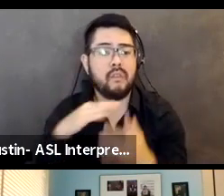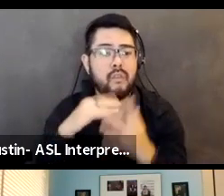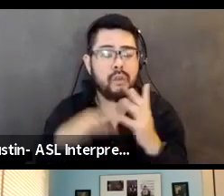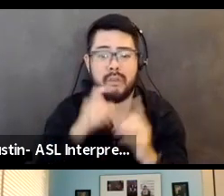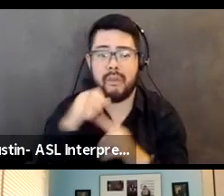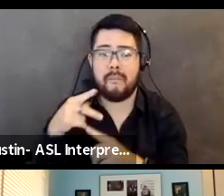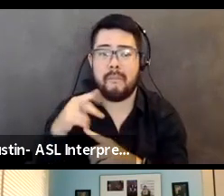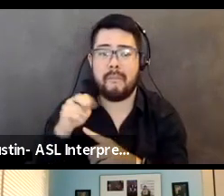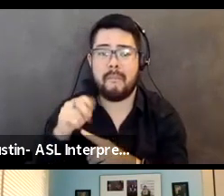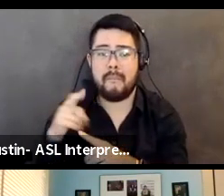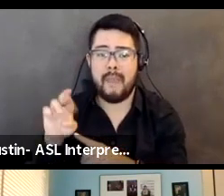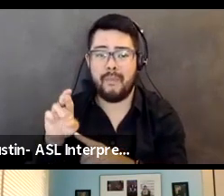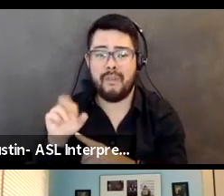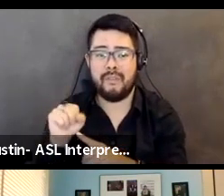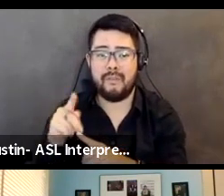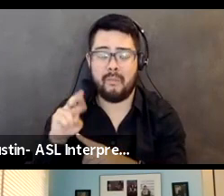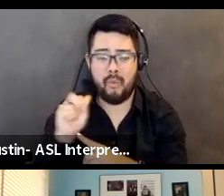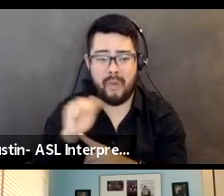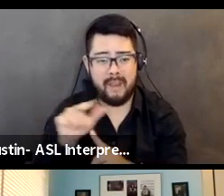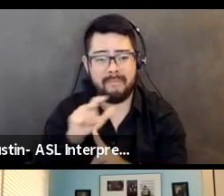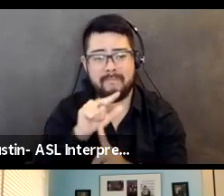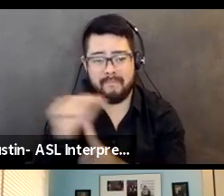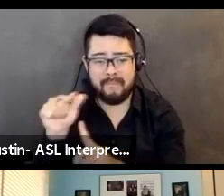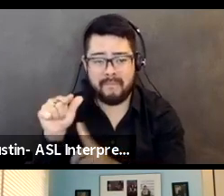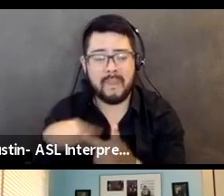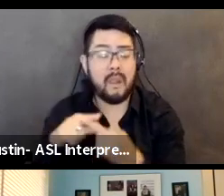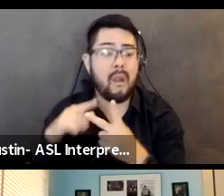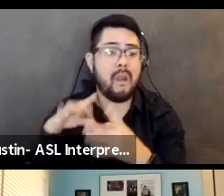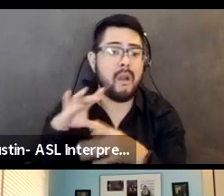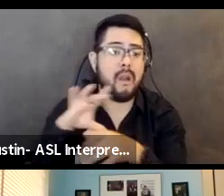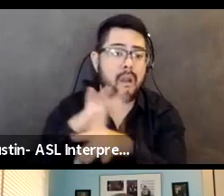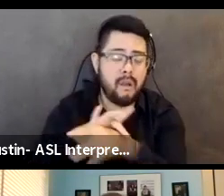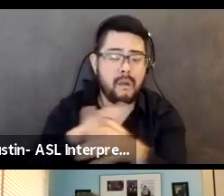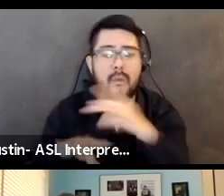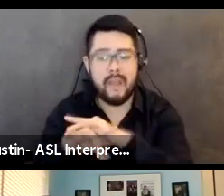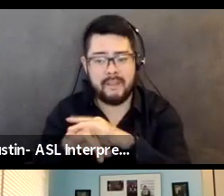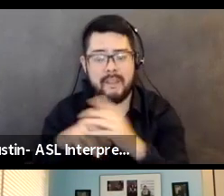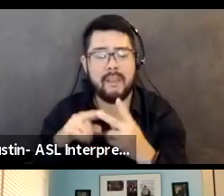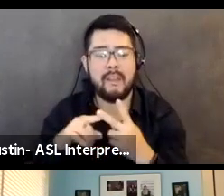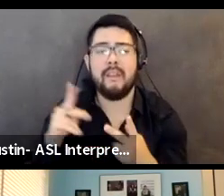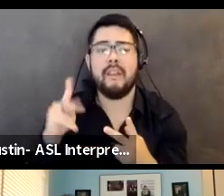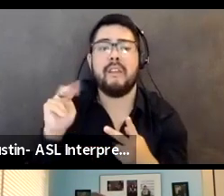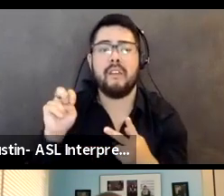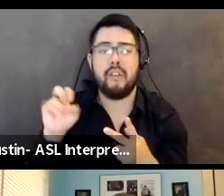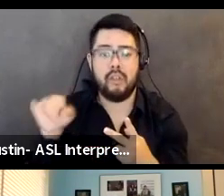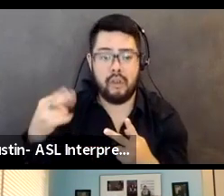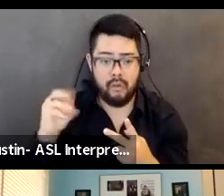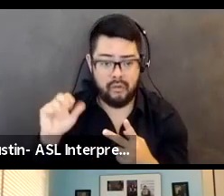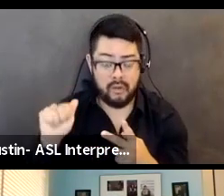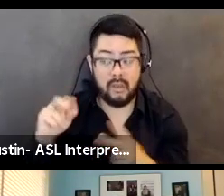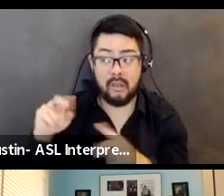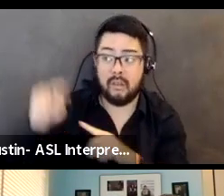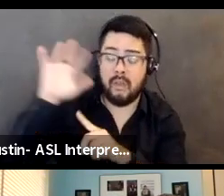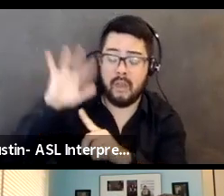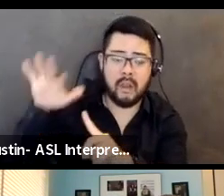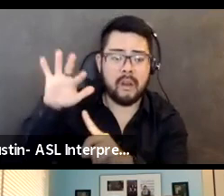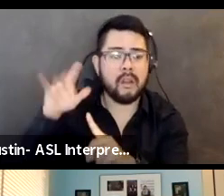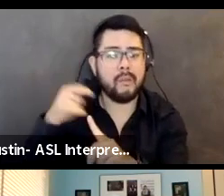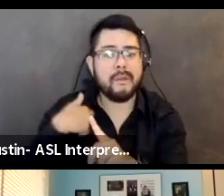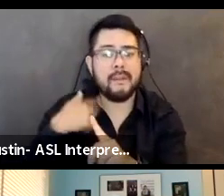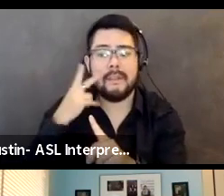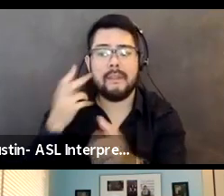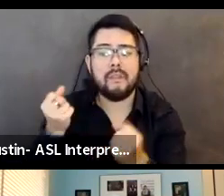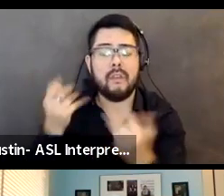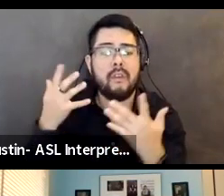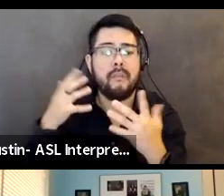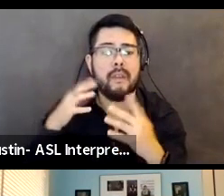arrested and as we're watching what's happening north of us in kenosha we're seeing kids in in the street who